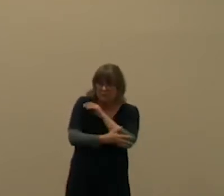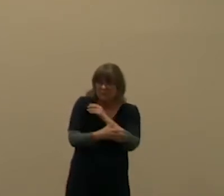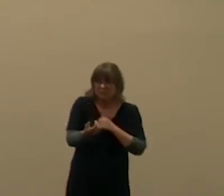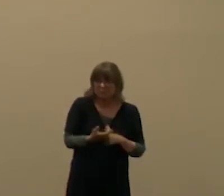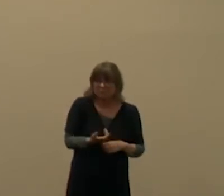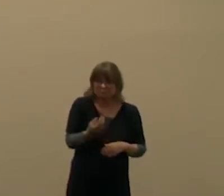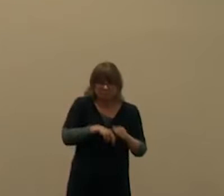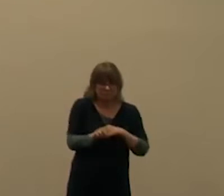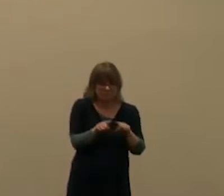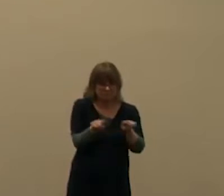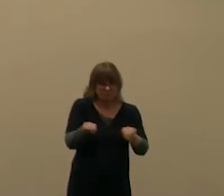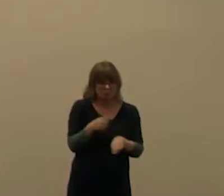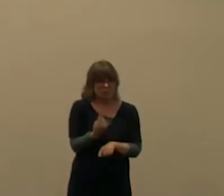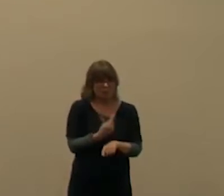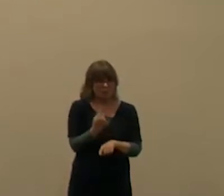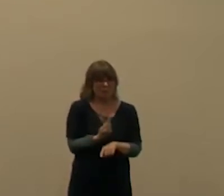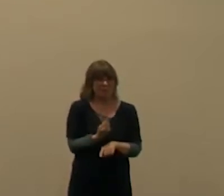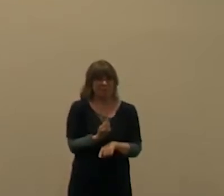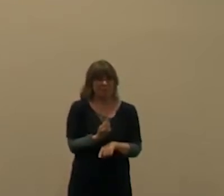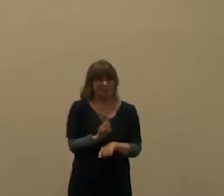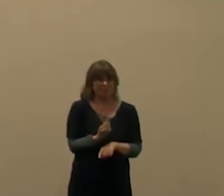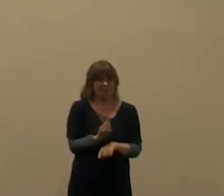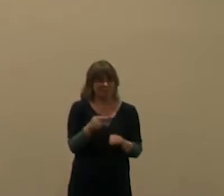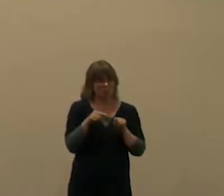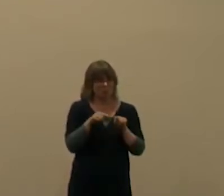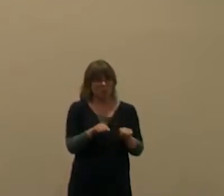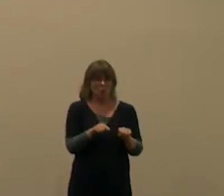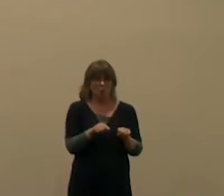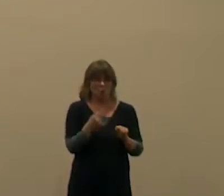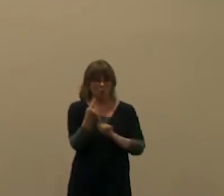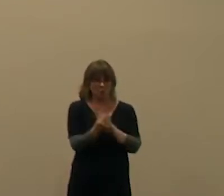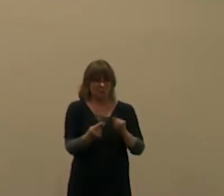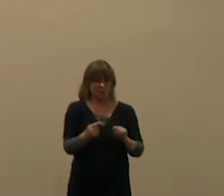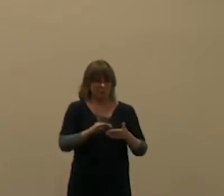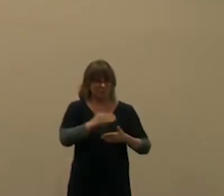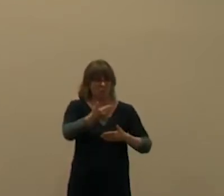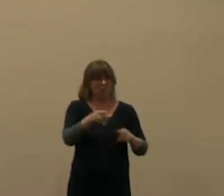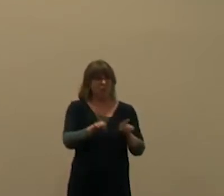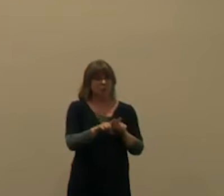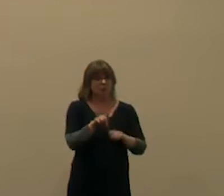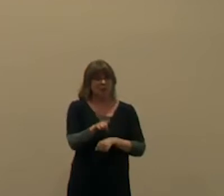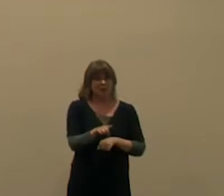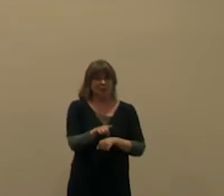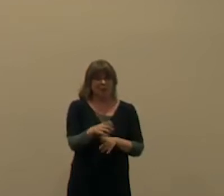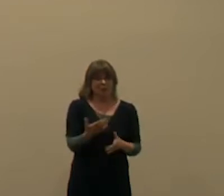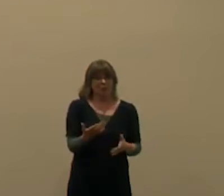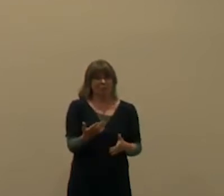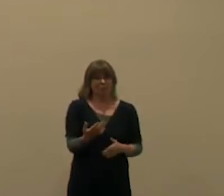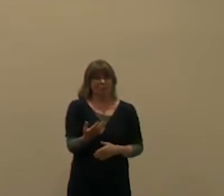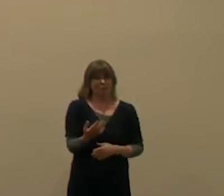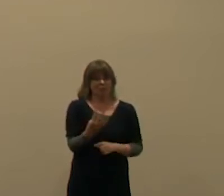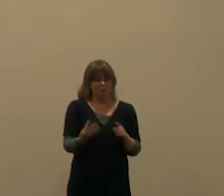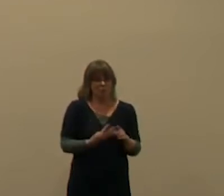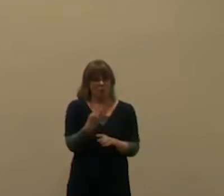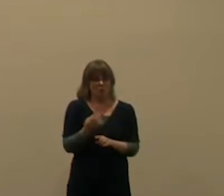and sit him in one of our meeting rooms where he could follow the whole thing virtually as well. So he's just lost 4 hours